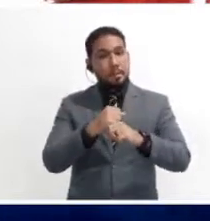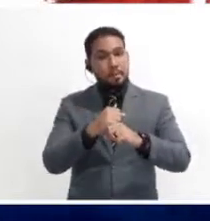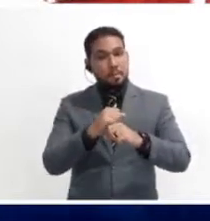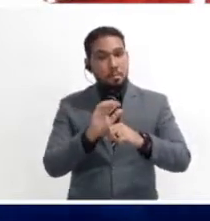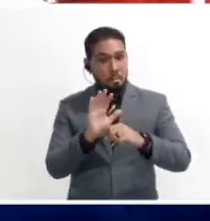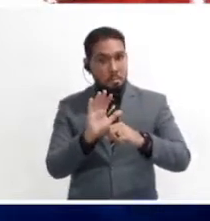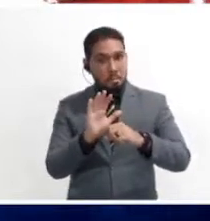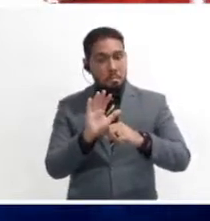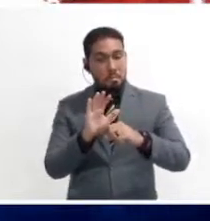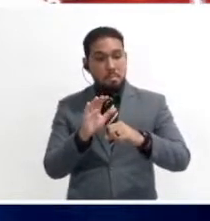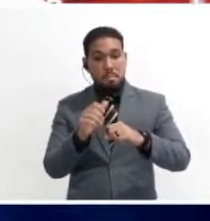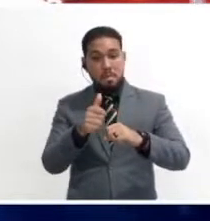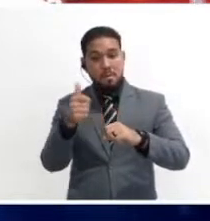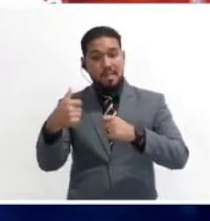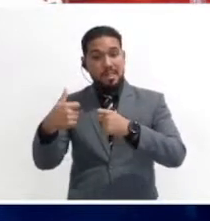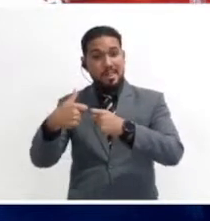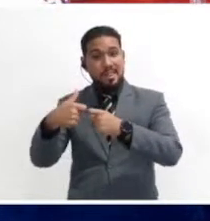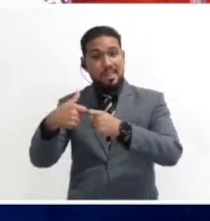interference.